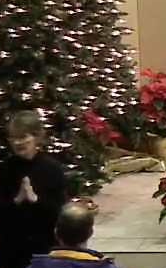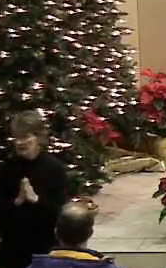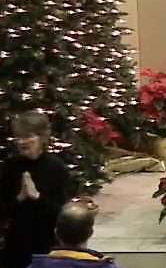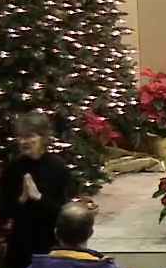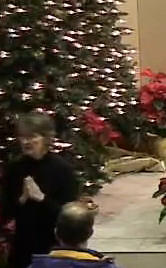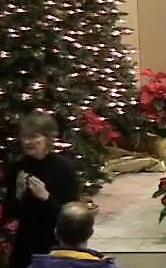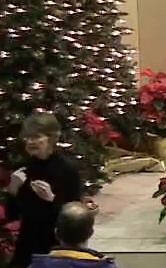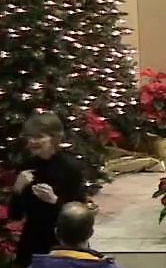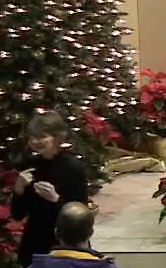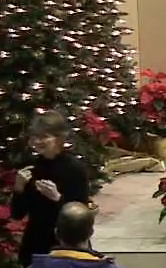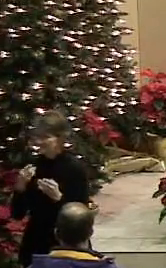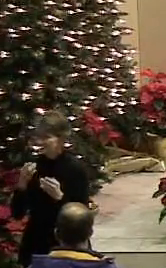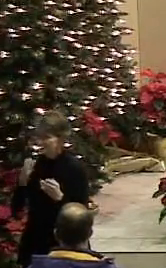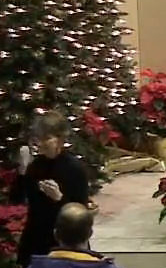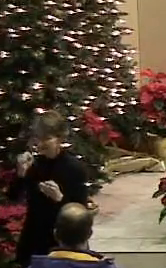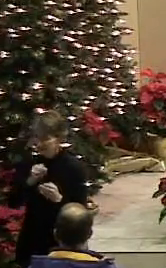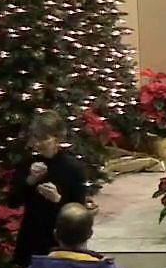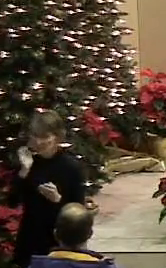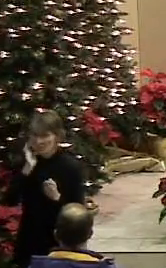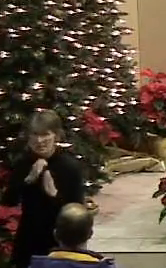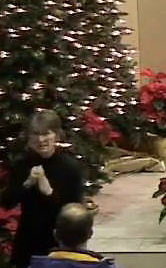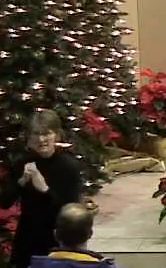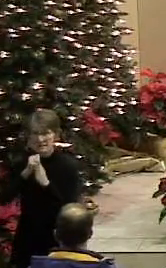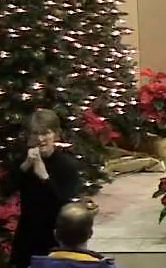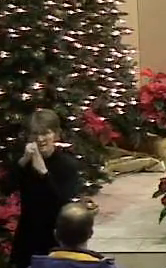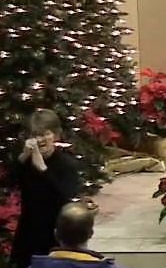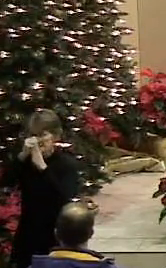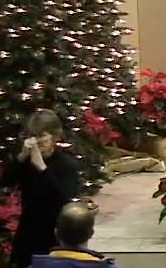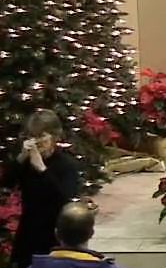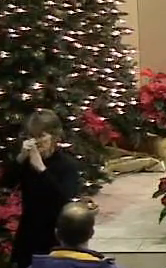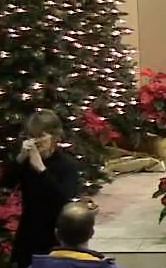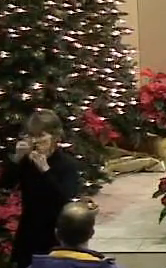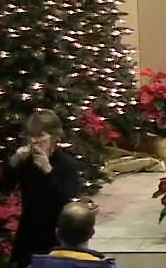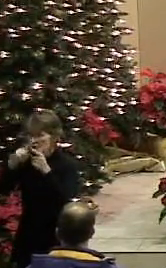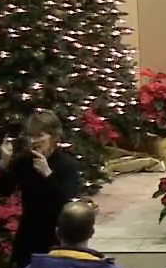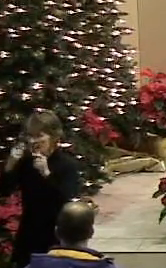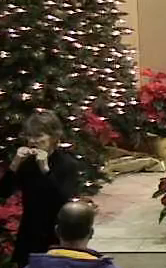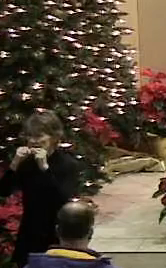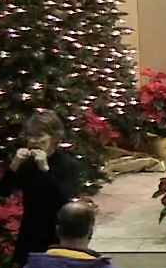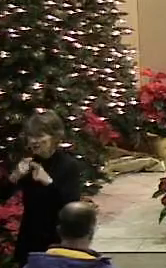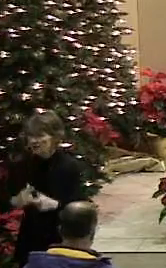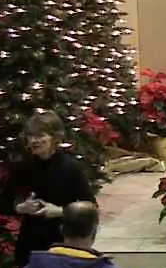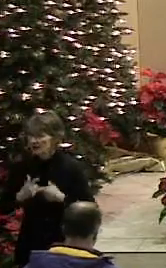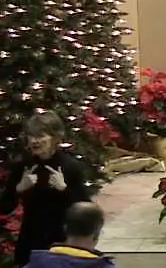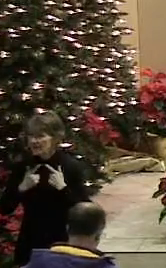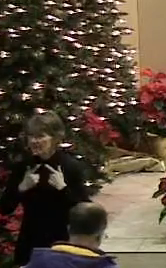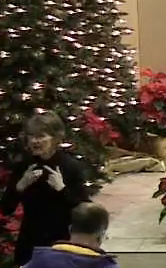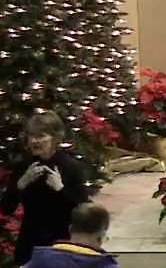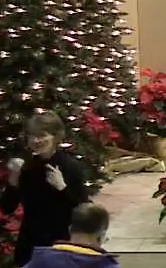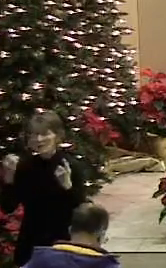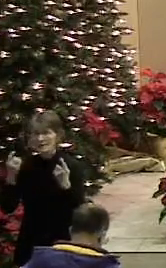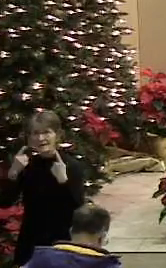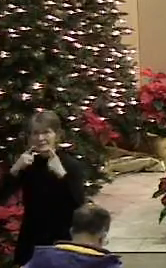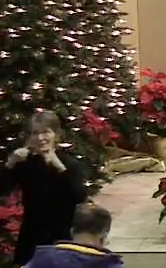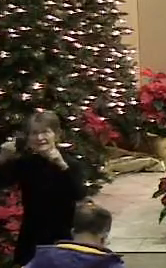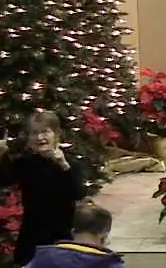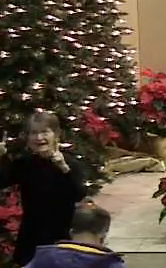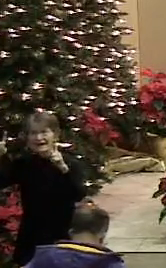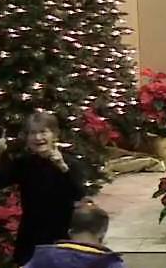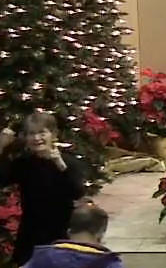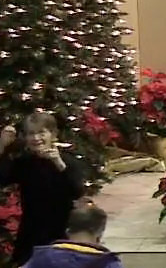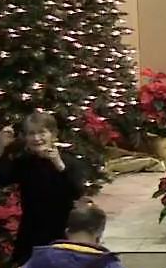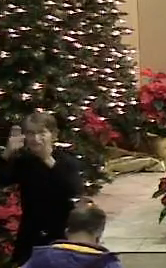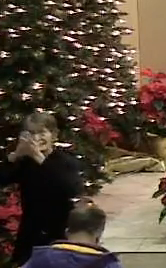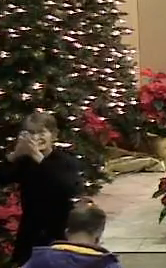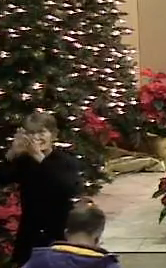us to eternal life. For we rejoice to proclaim the blessed ever-Virgin Mary, Mother of your Son and